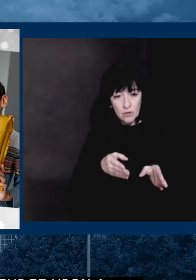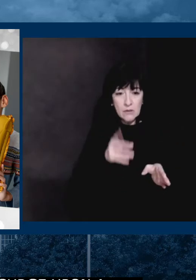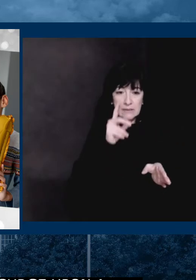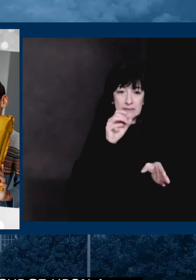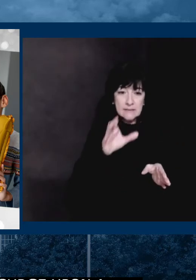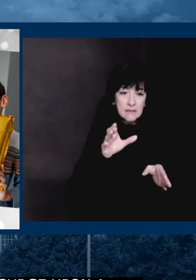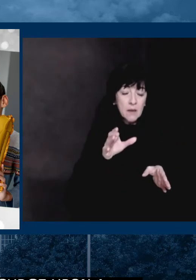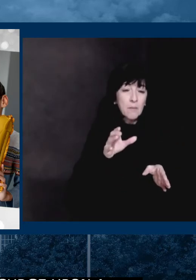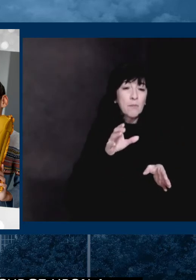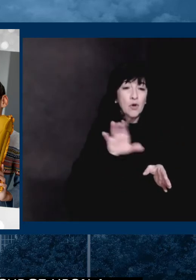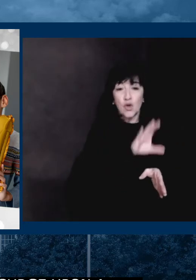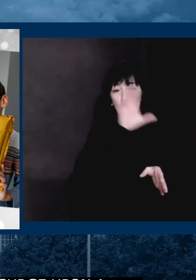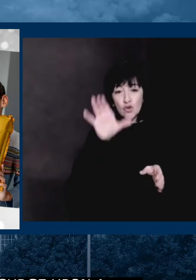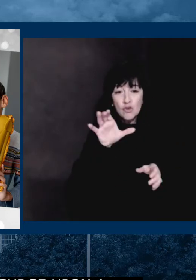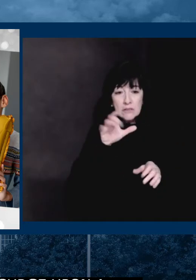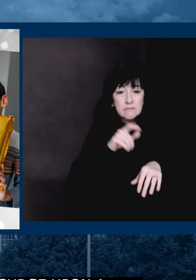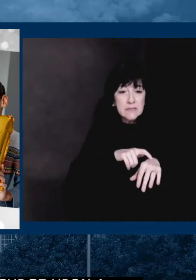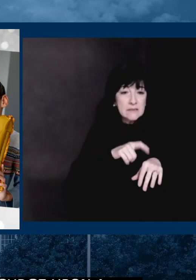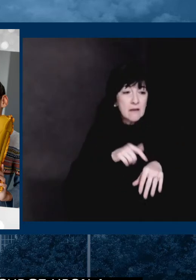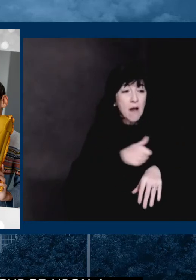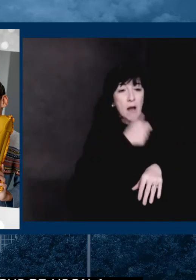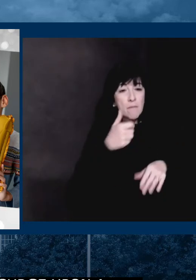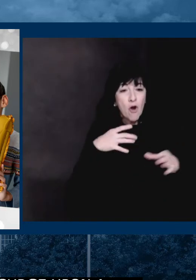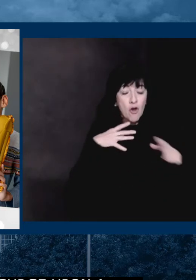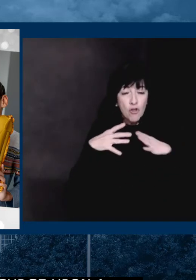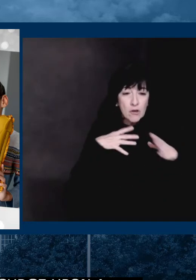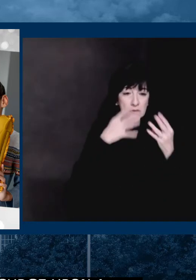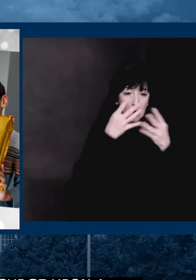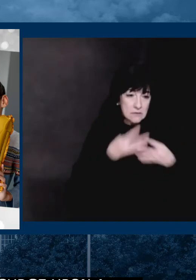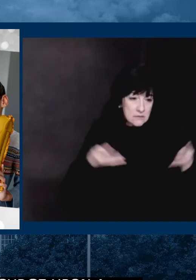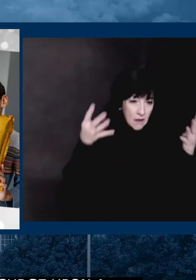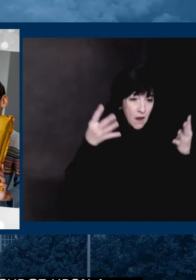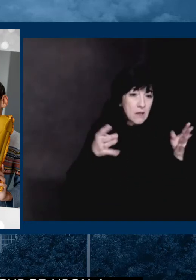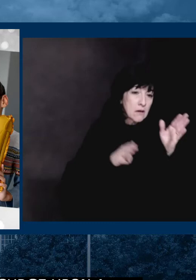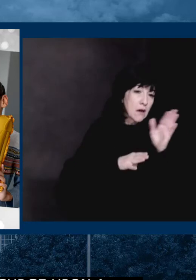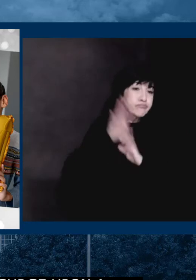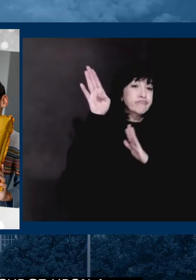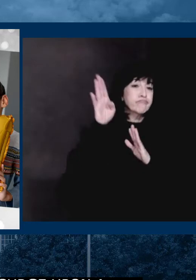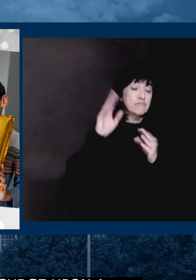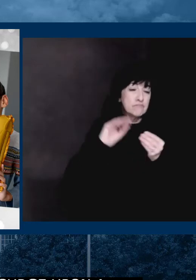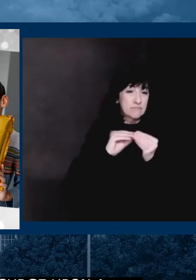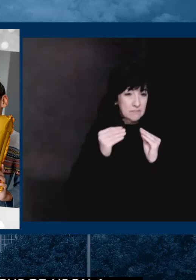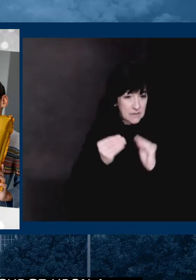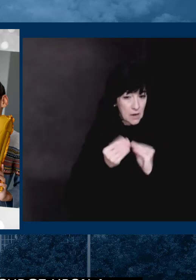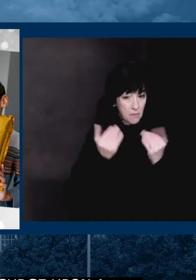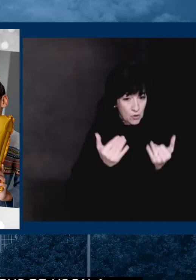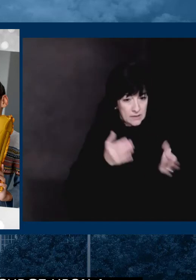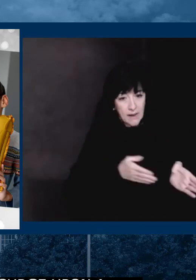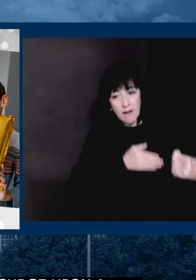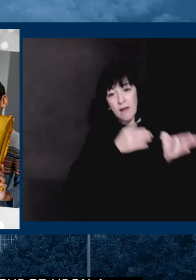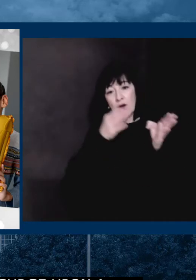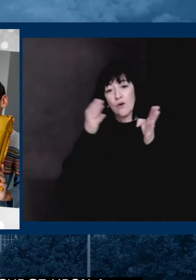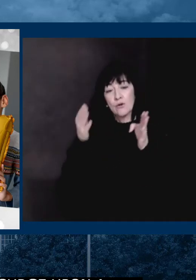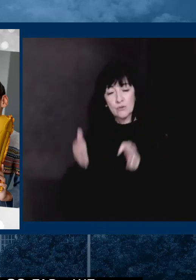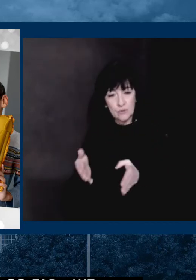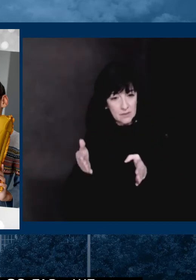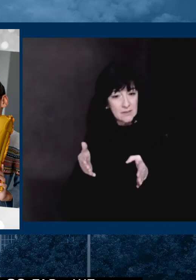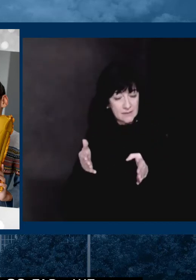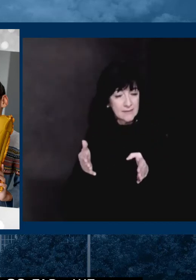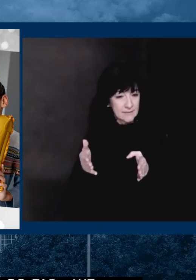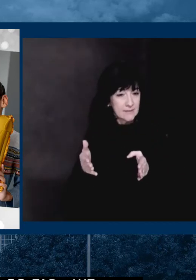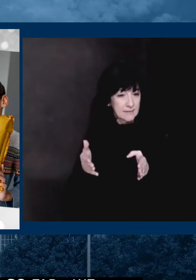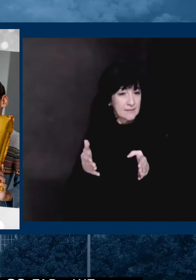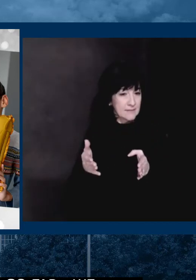made significant sacrifices and not spending time with family members, but certainly, like we saw